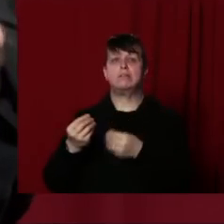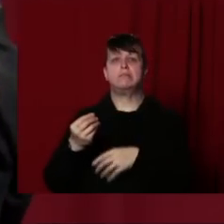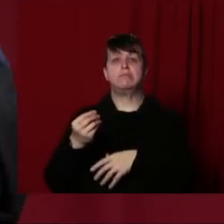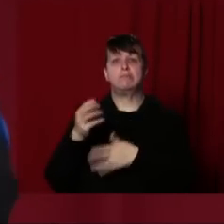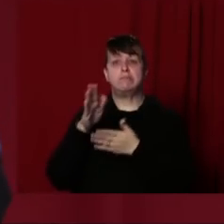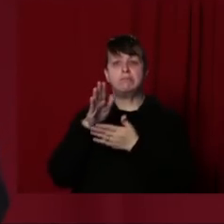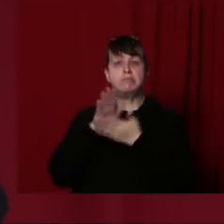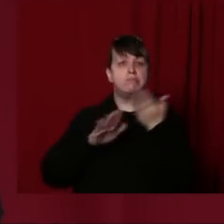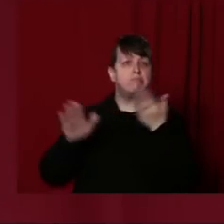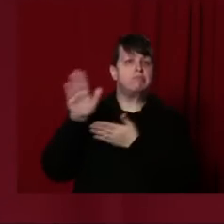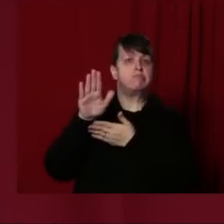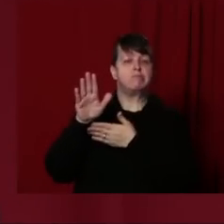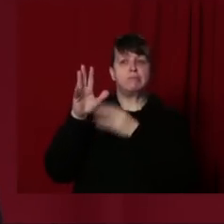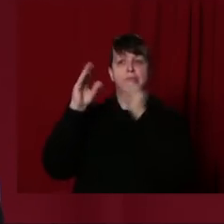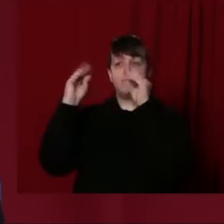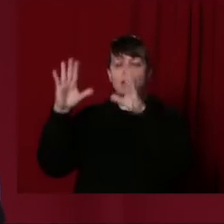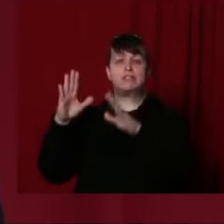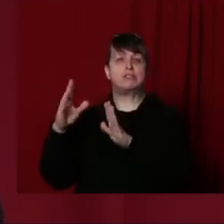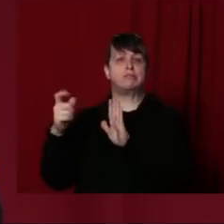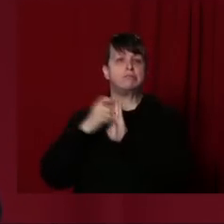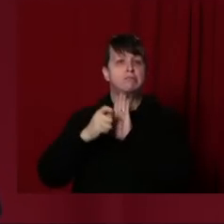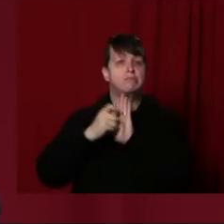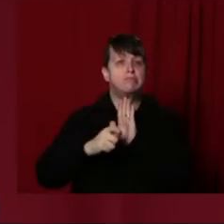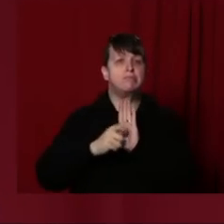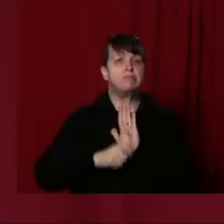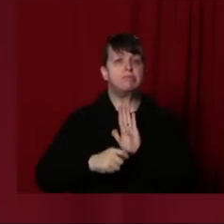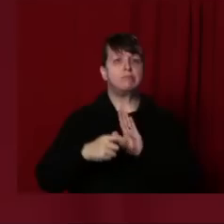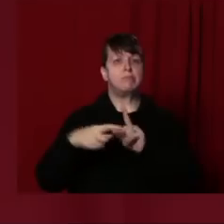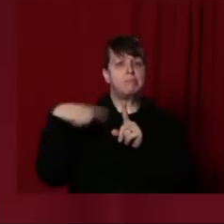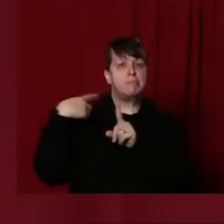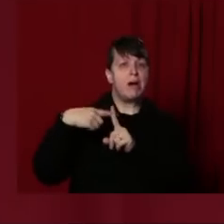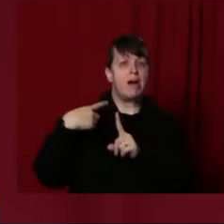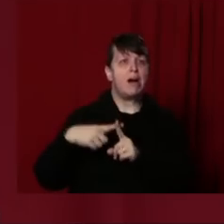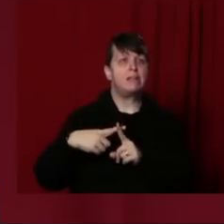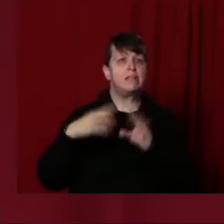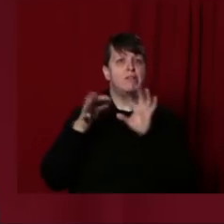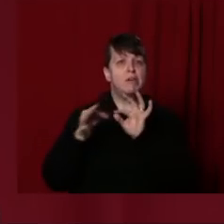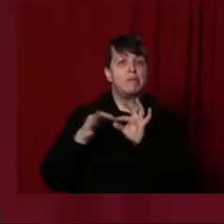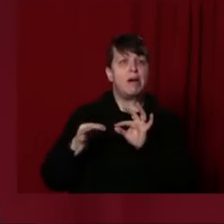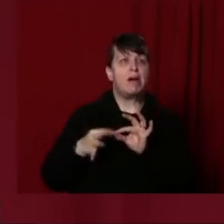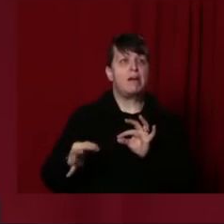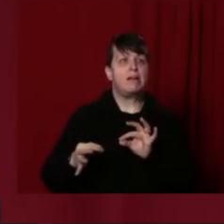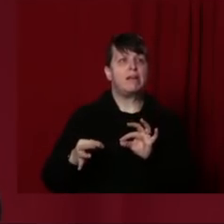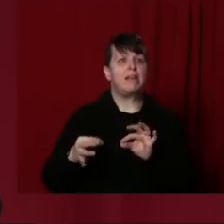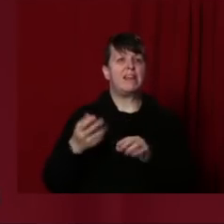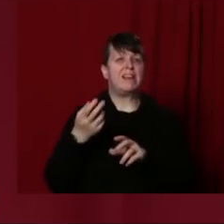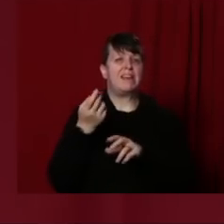Professor and give me high marks and give me some little hottie signs. You know what I'm talking about.